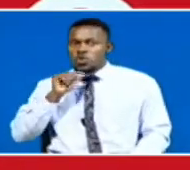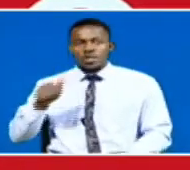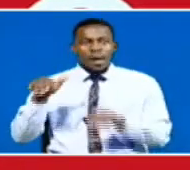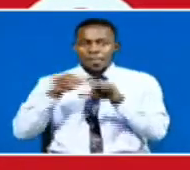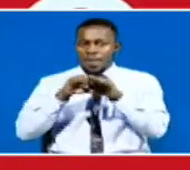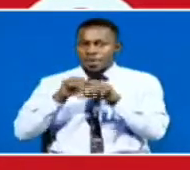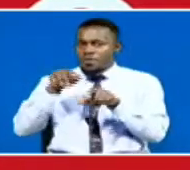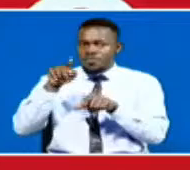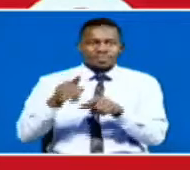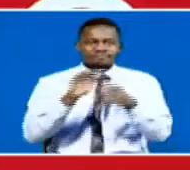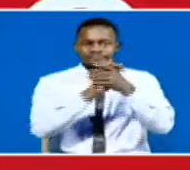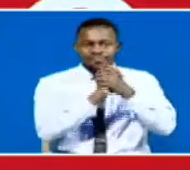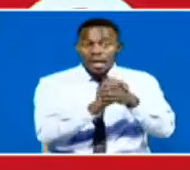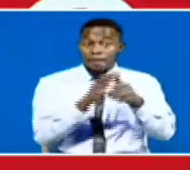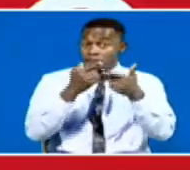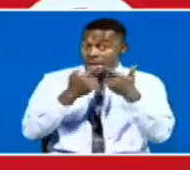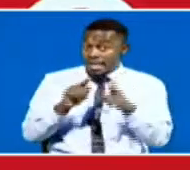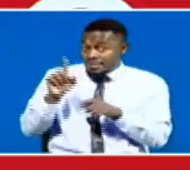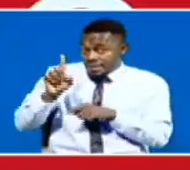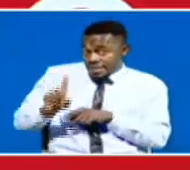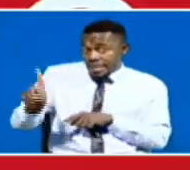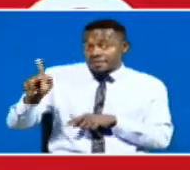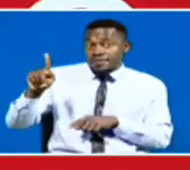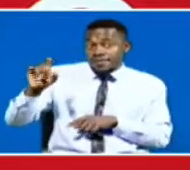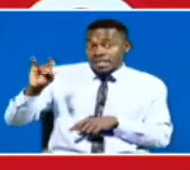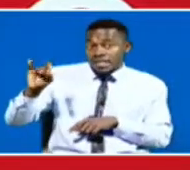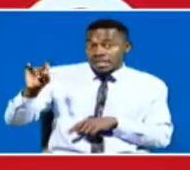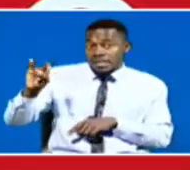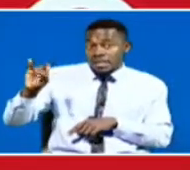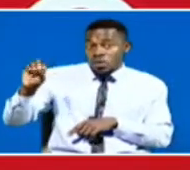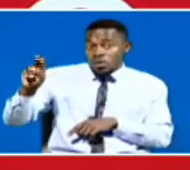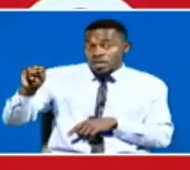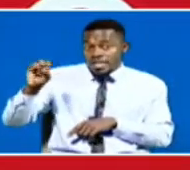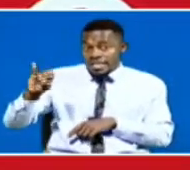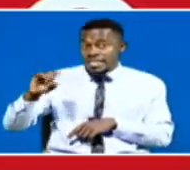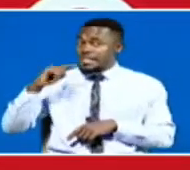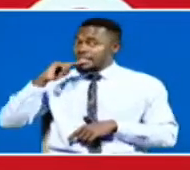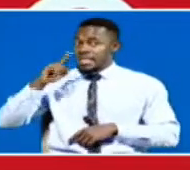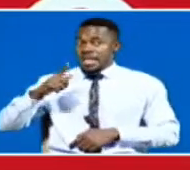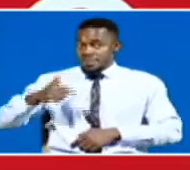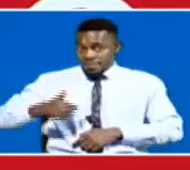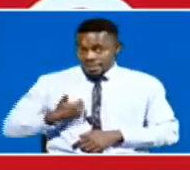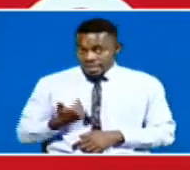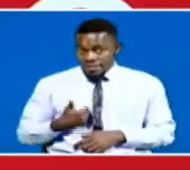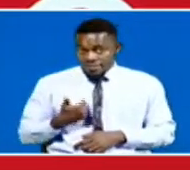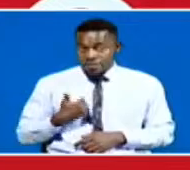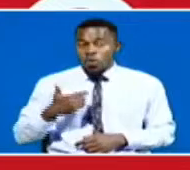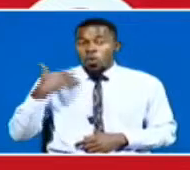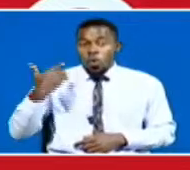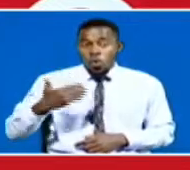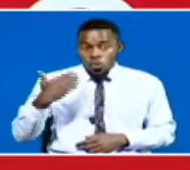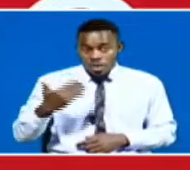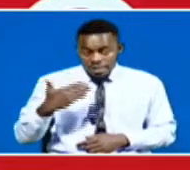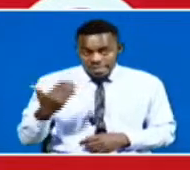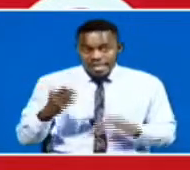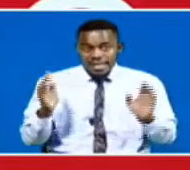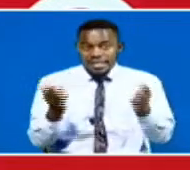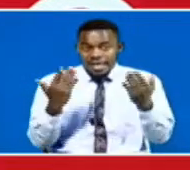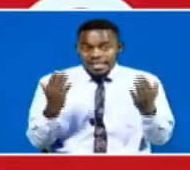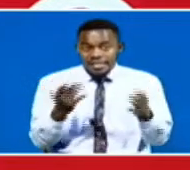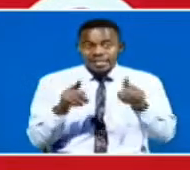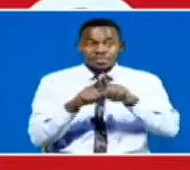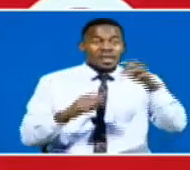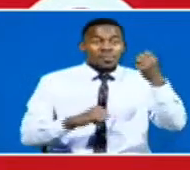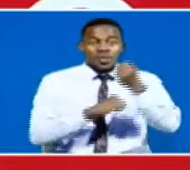mbali madai hayo, akisema tayari yeye na wengine kwenye mrengo wake wamekuwa mashinani kukiuza chama. Haya yanajiri